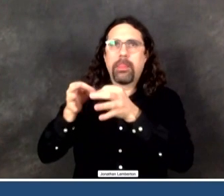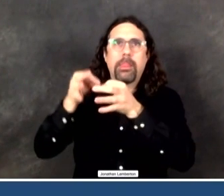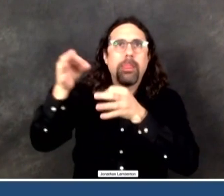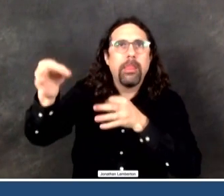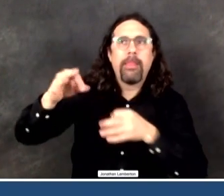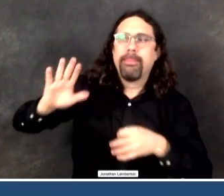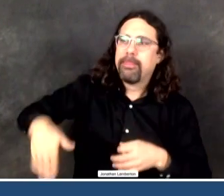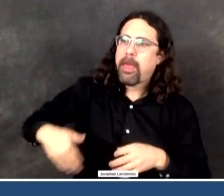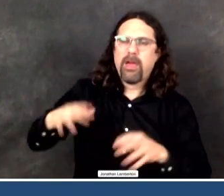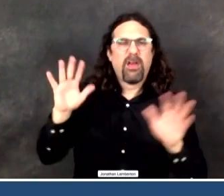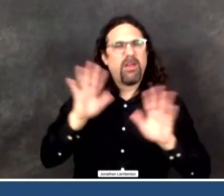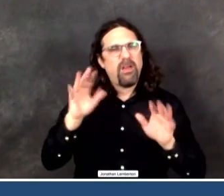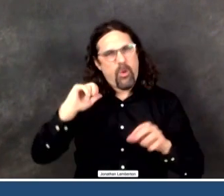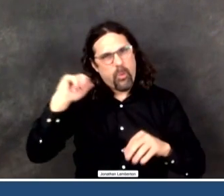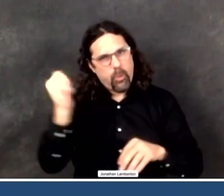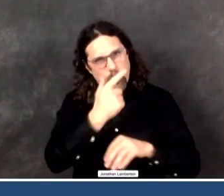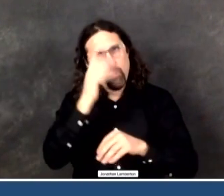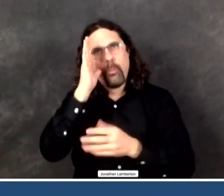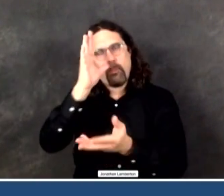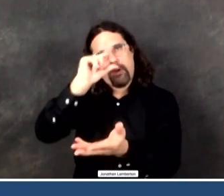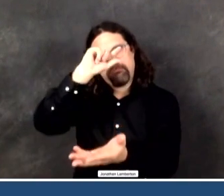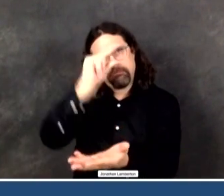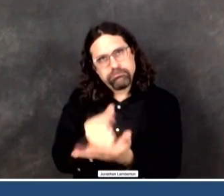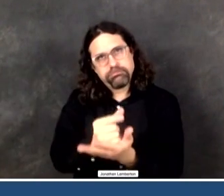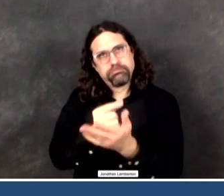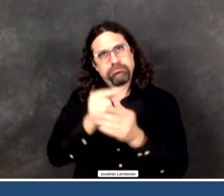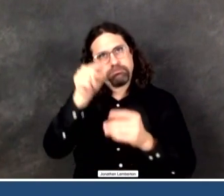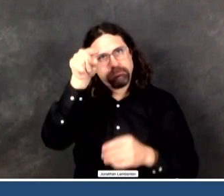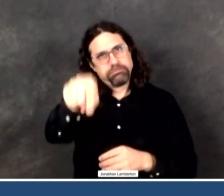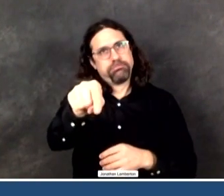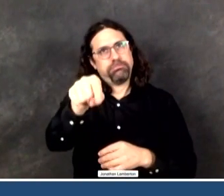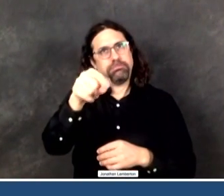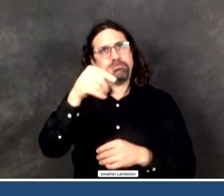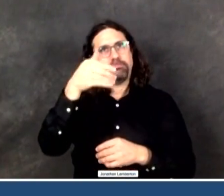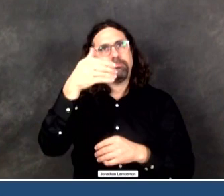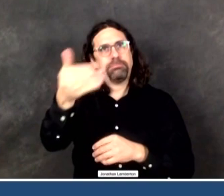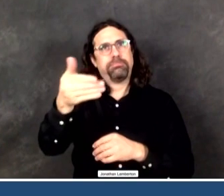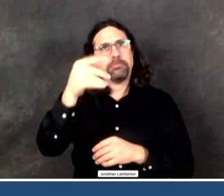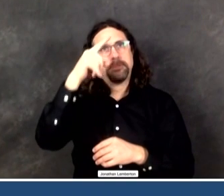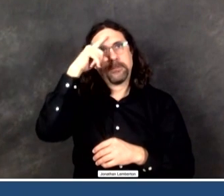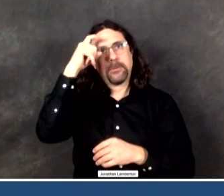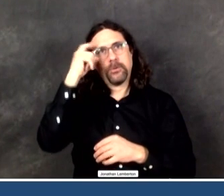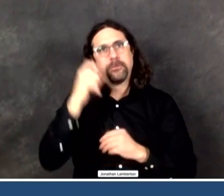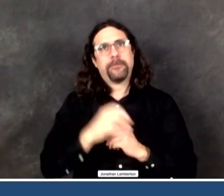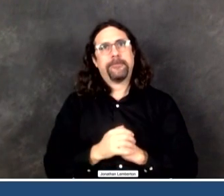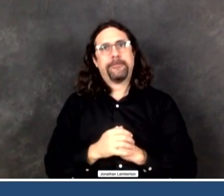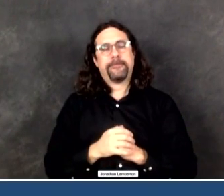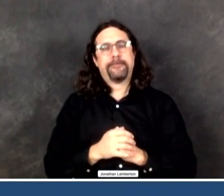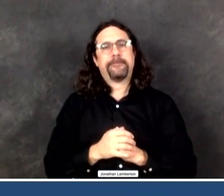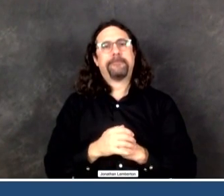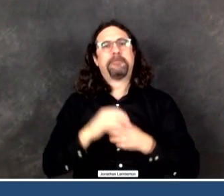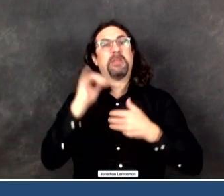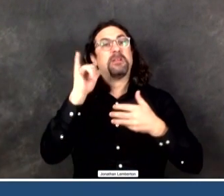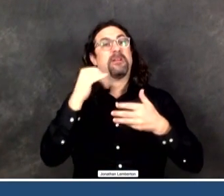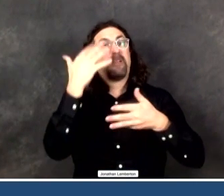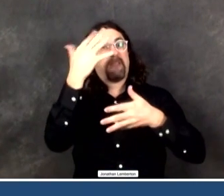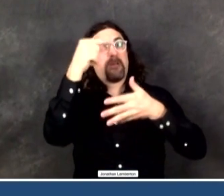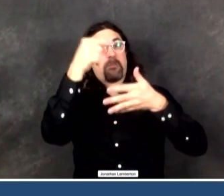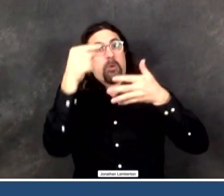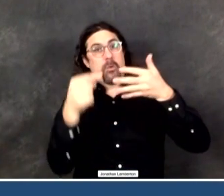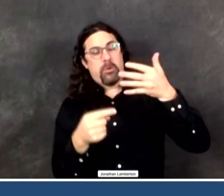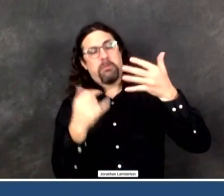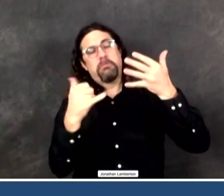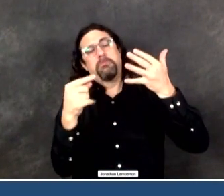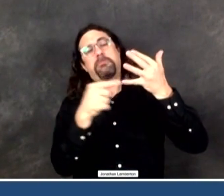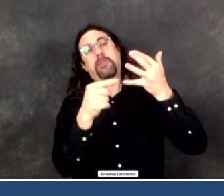way possible. And then the fifth point. We are working now on a comprehensive plan to reopen